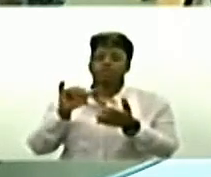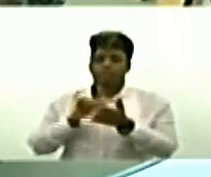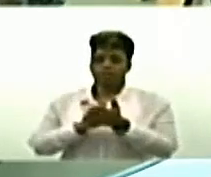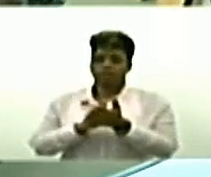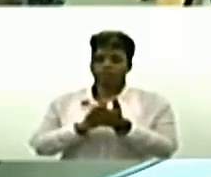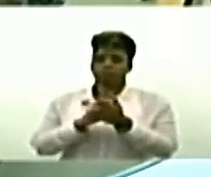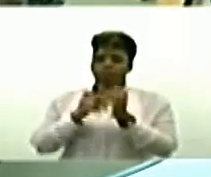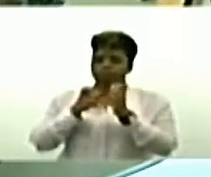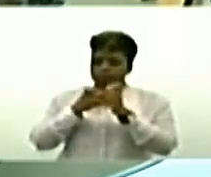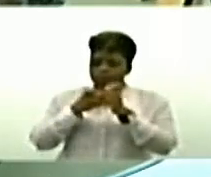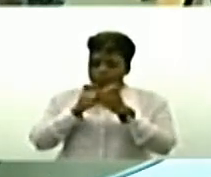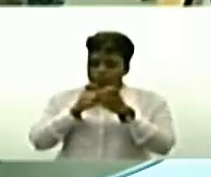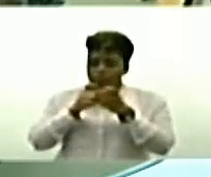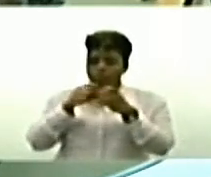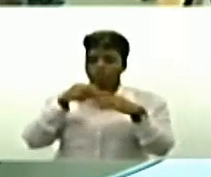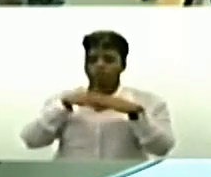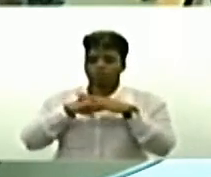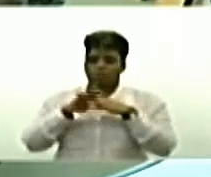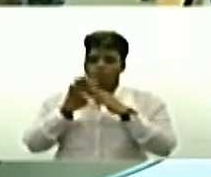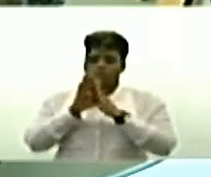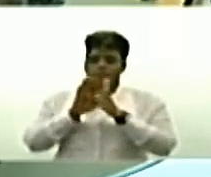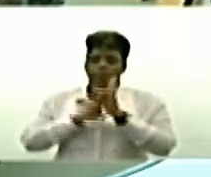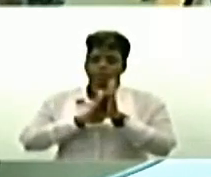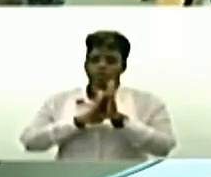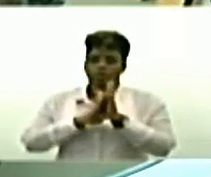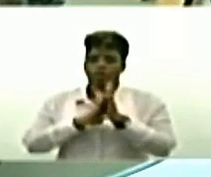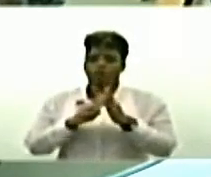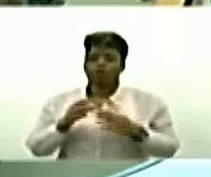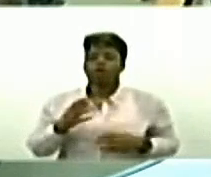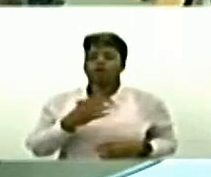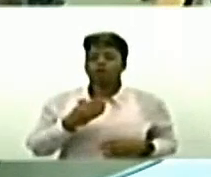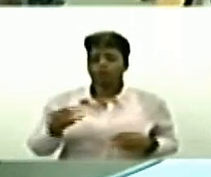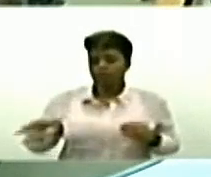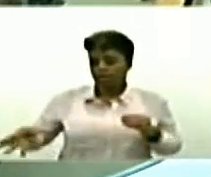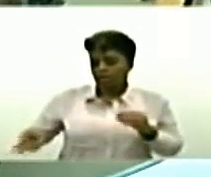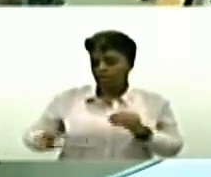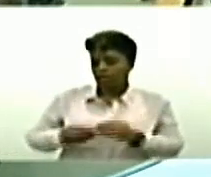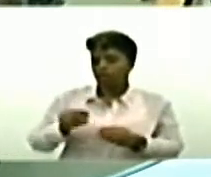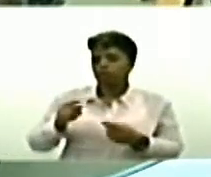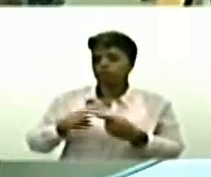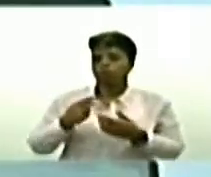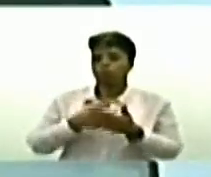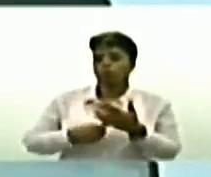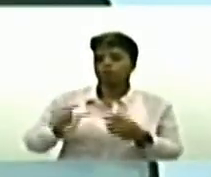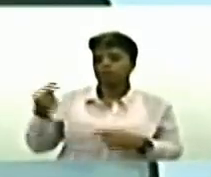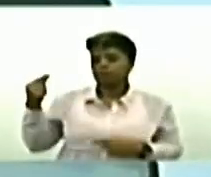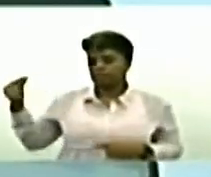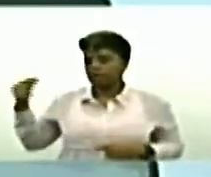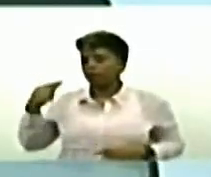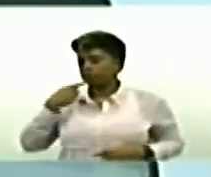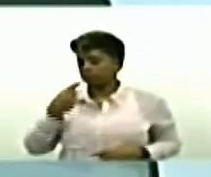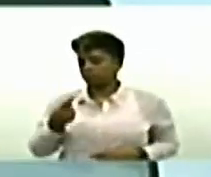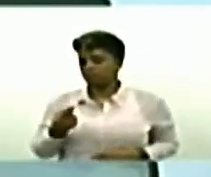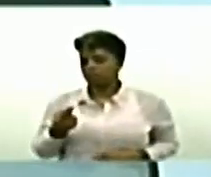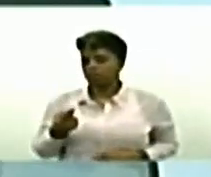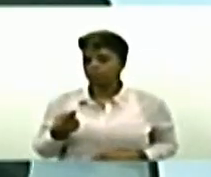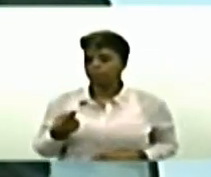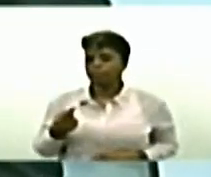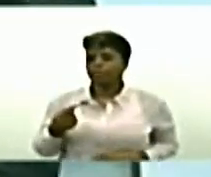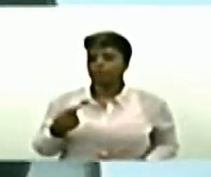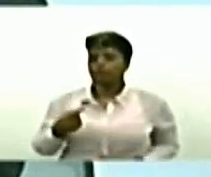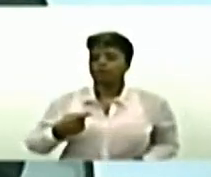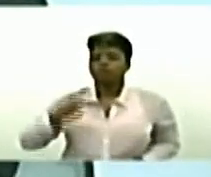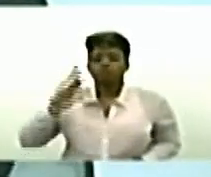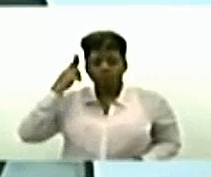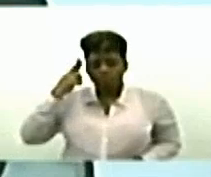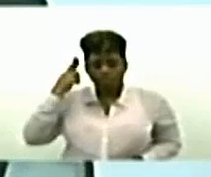just to add to the presenter's comments, the rationale behind